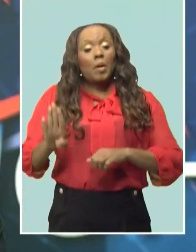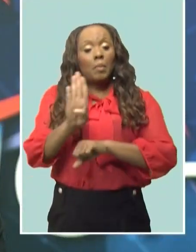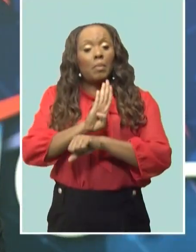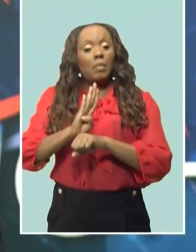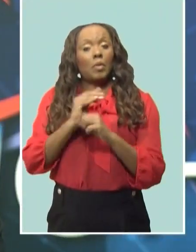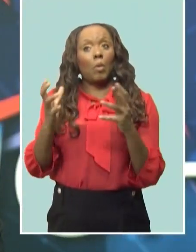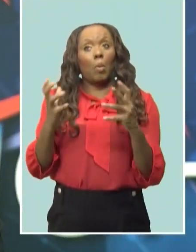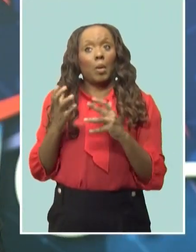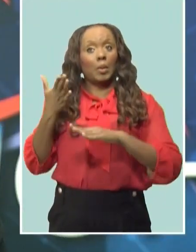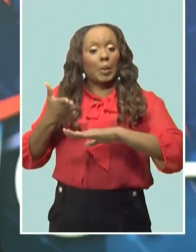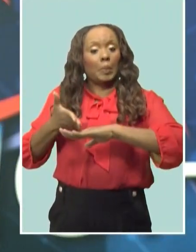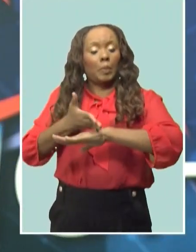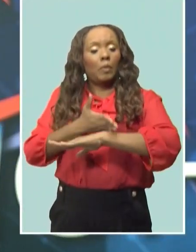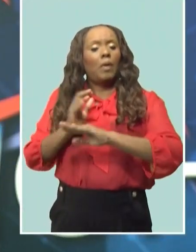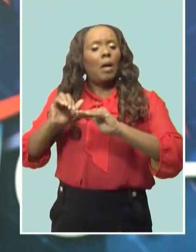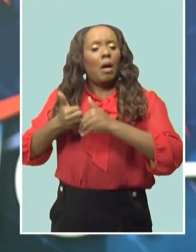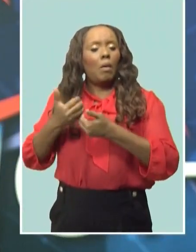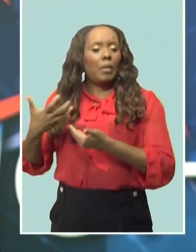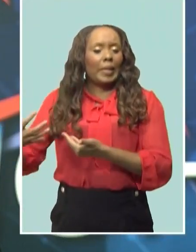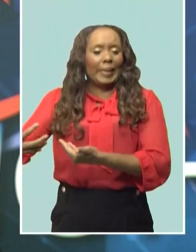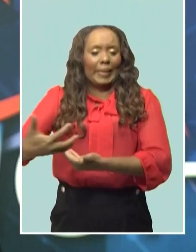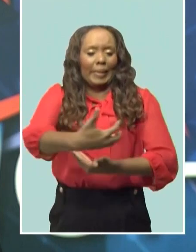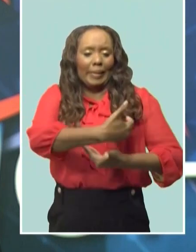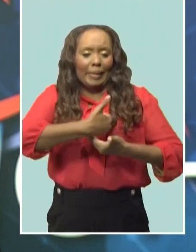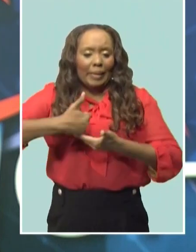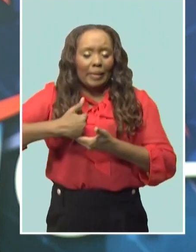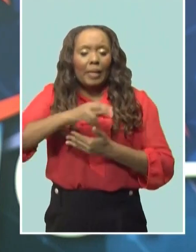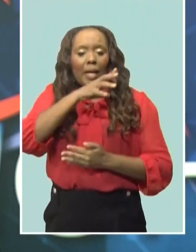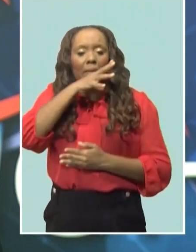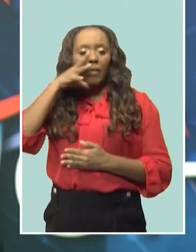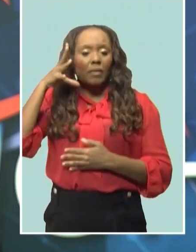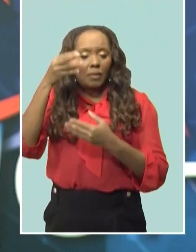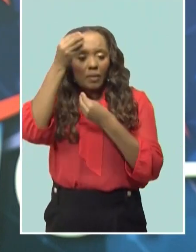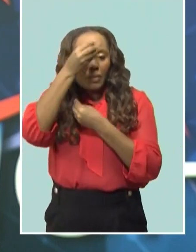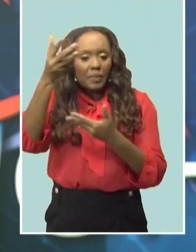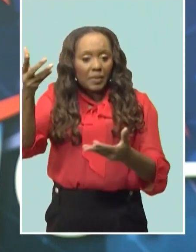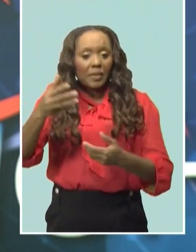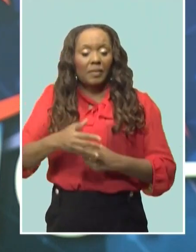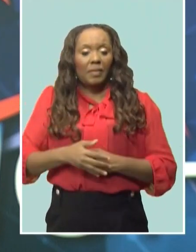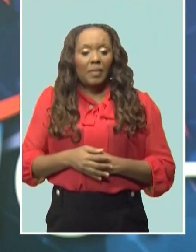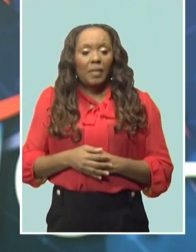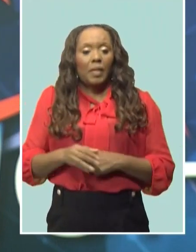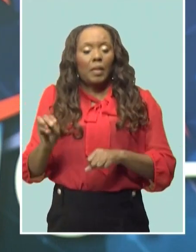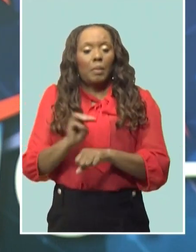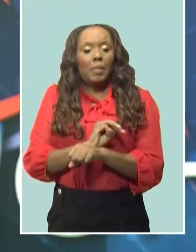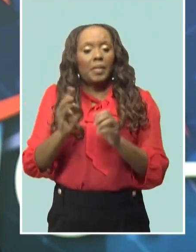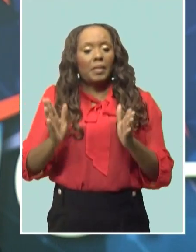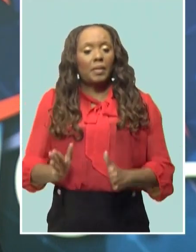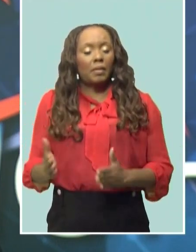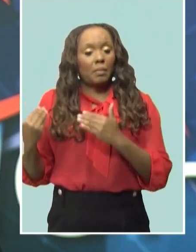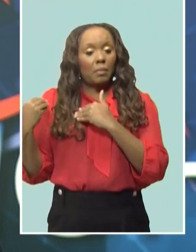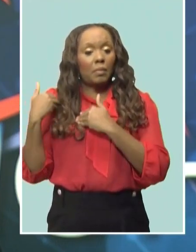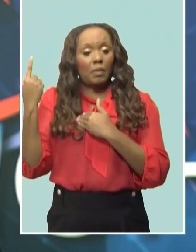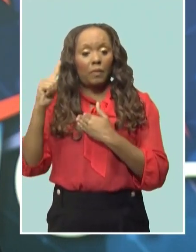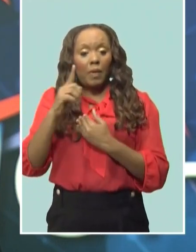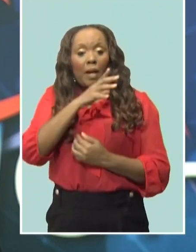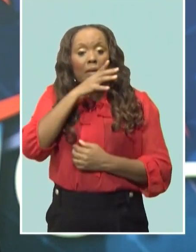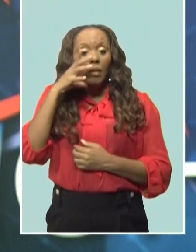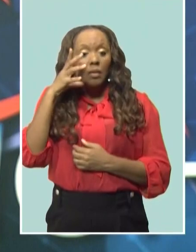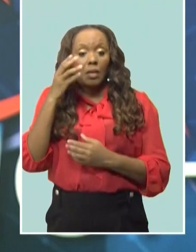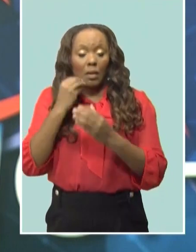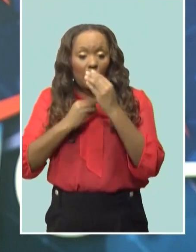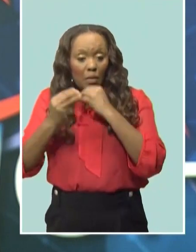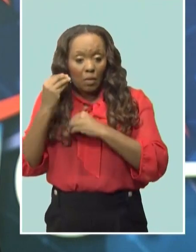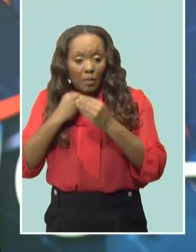Barbados is moving to improve its systems for collecting and managing agricultural data. The revelation from Minister of Agriculture, Food